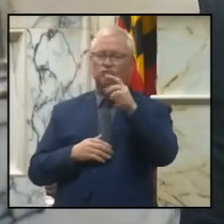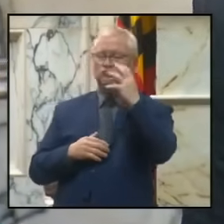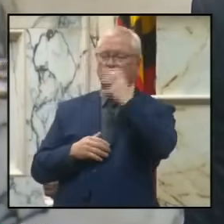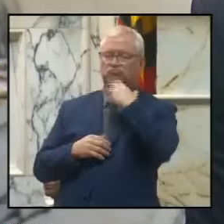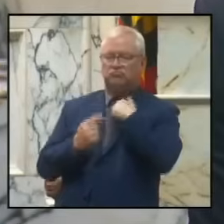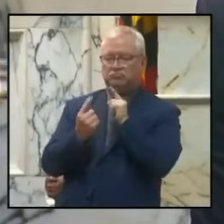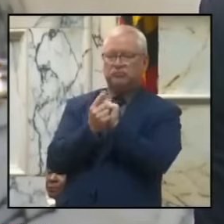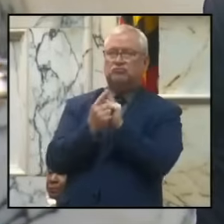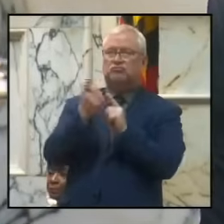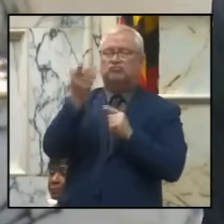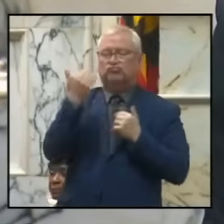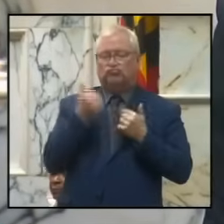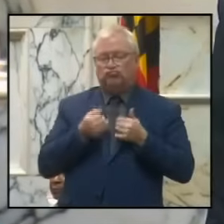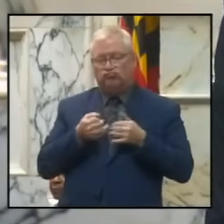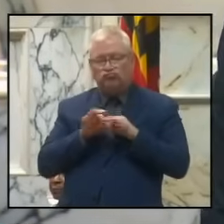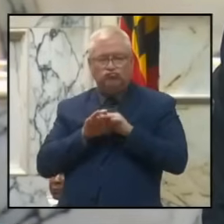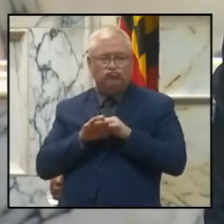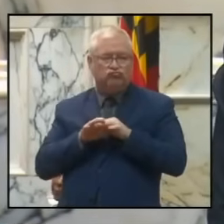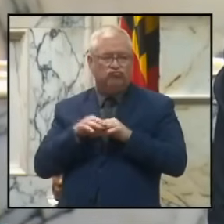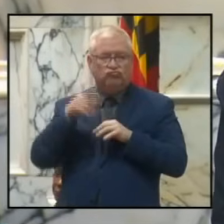People who responded to the moment